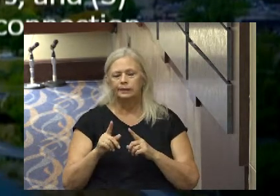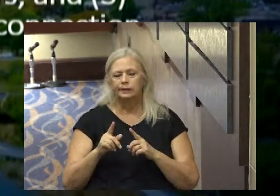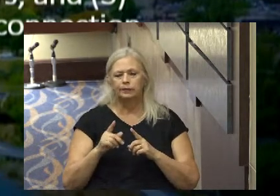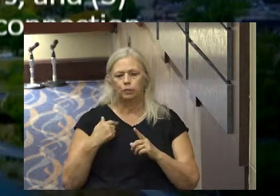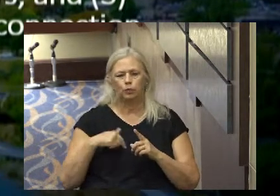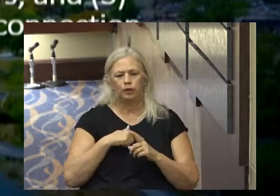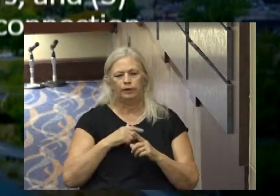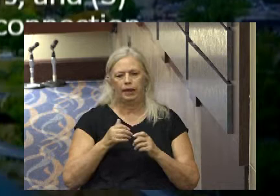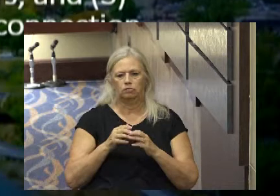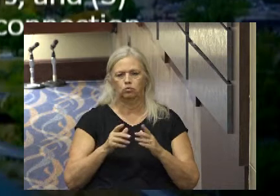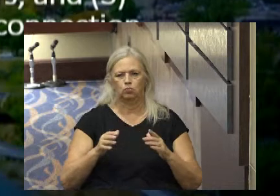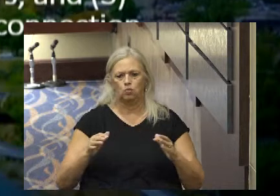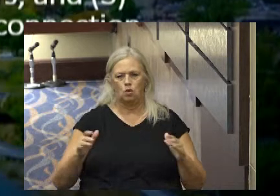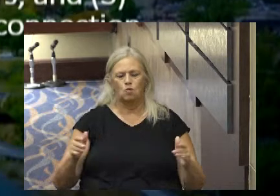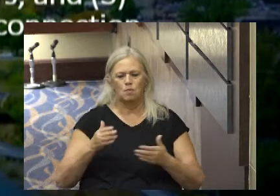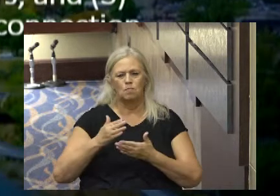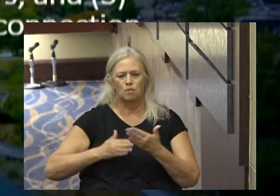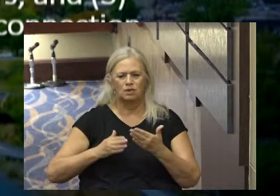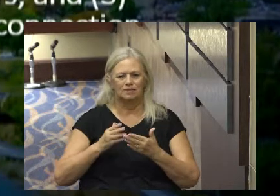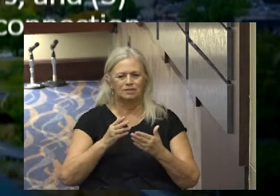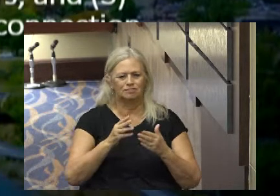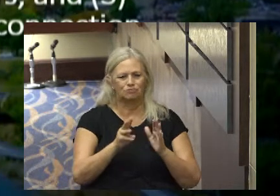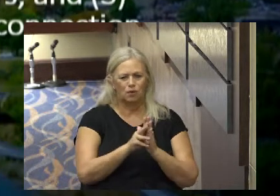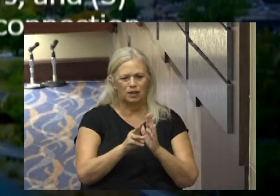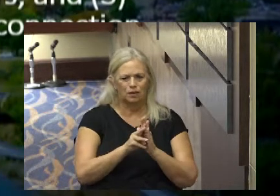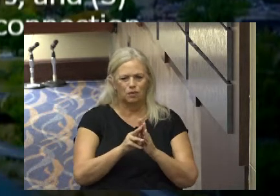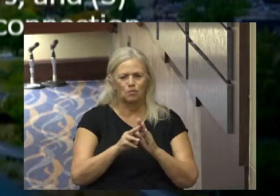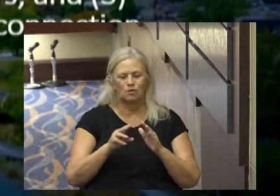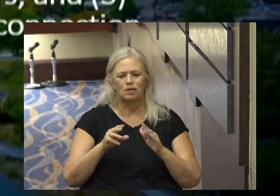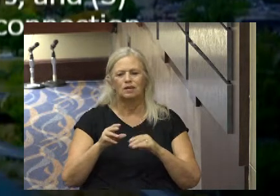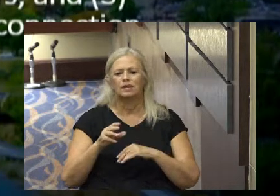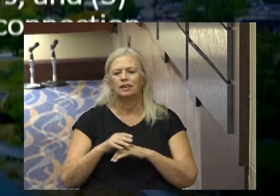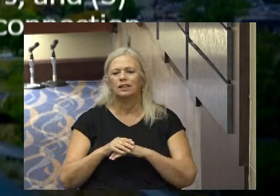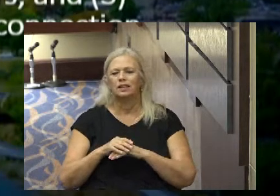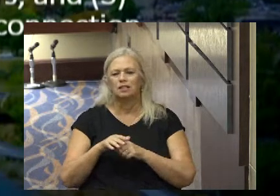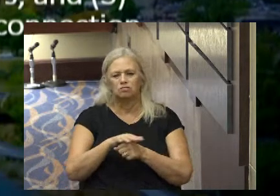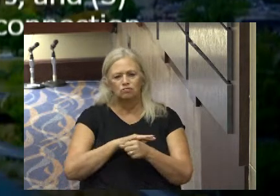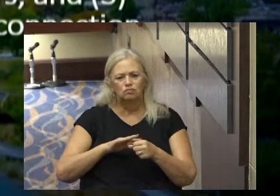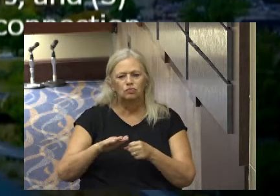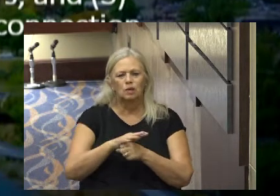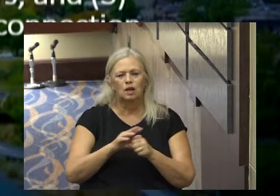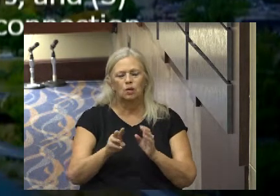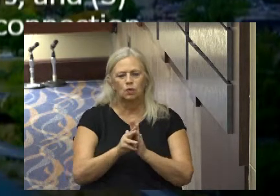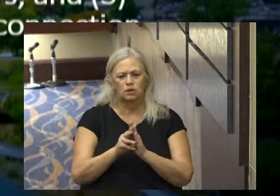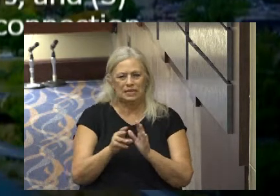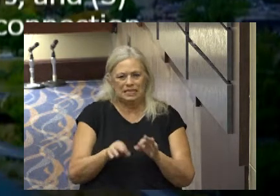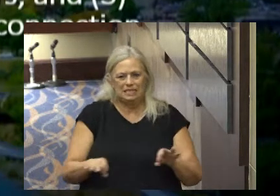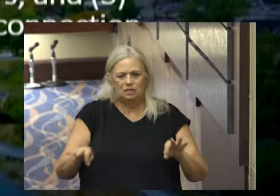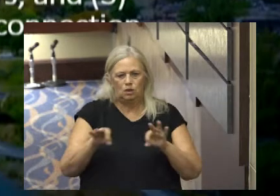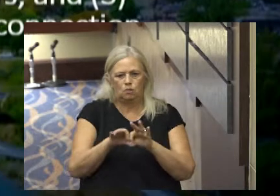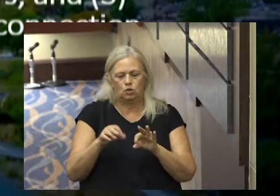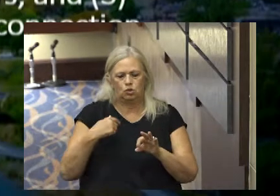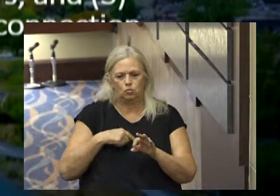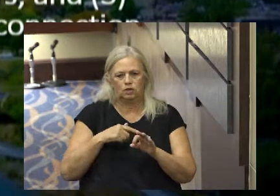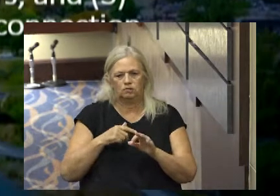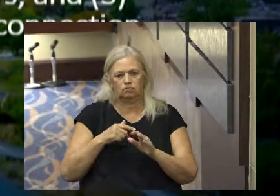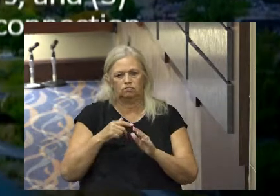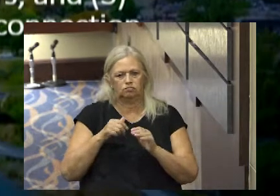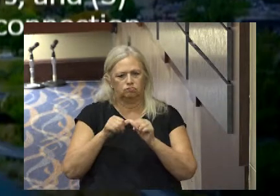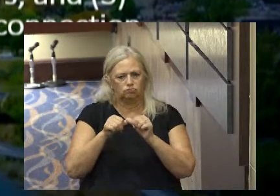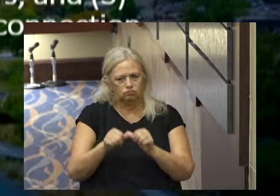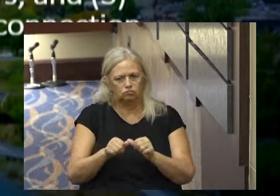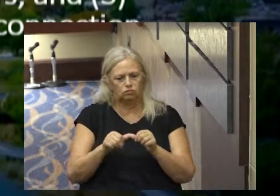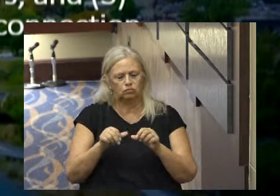in the various parts of Waco on the edges as well in the core, it's imperative that we stay on top of infrastructure needs related